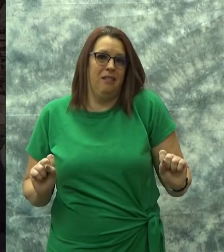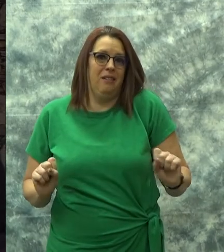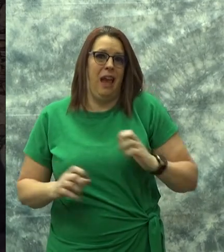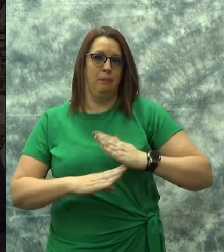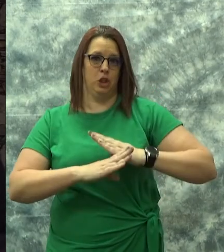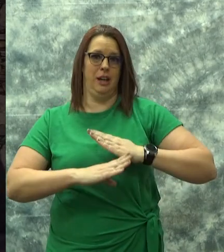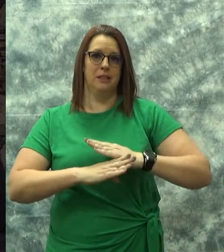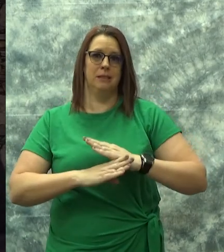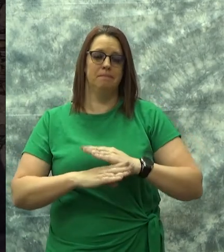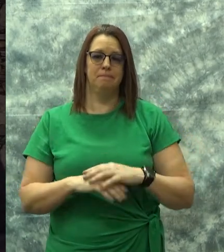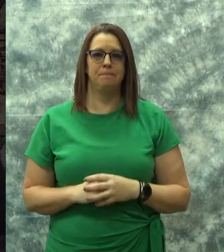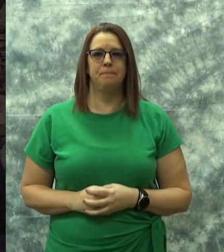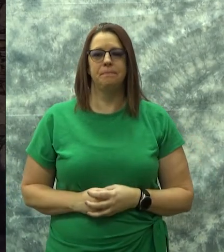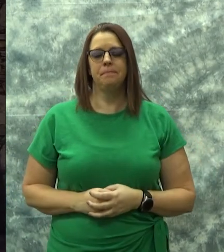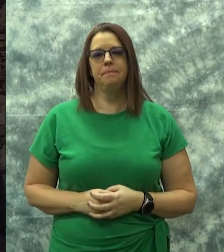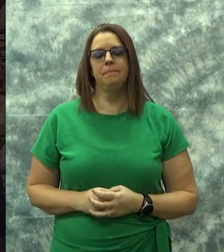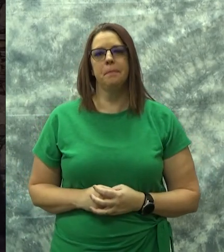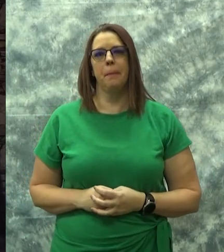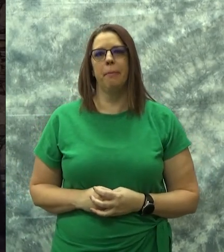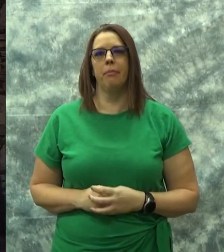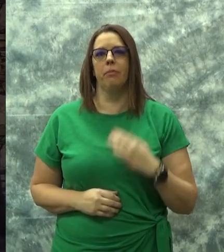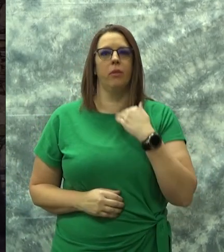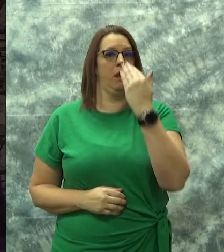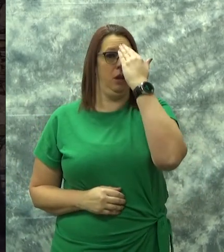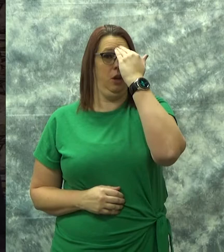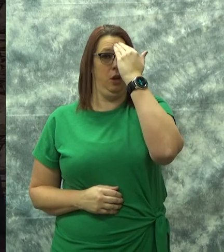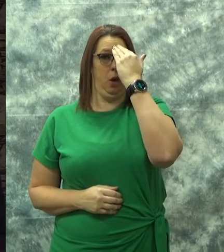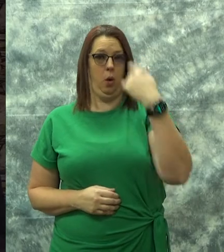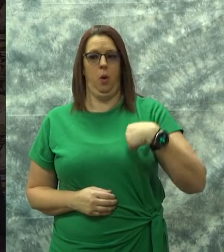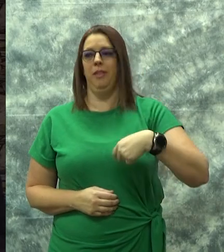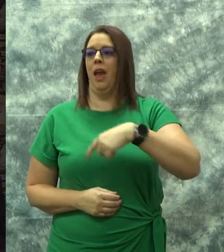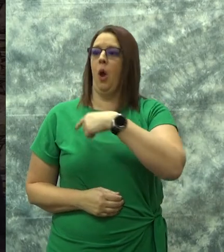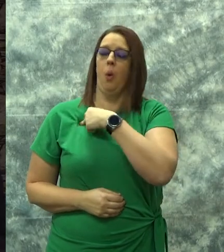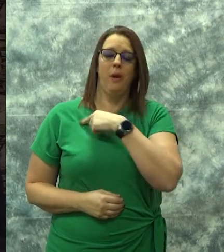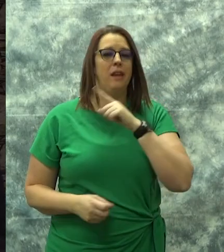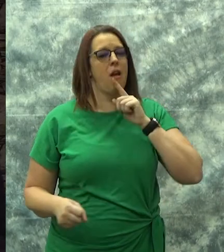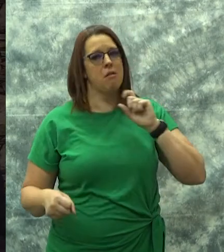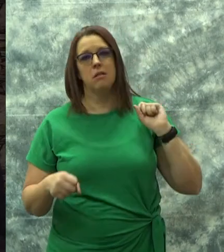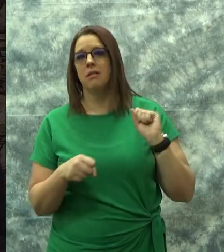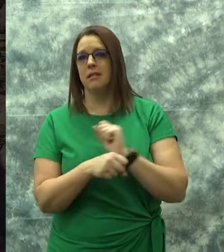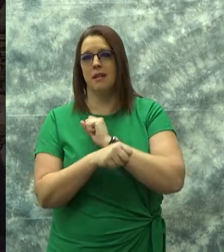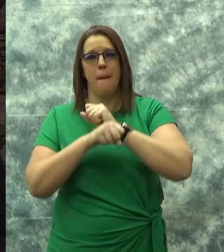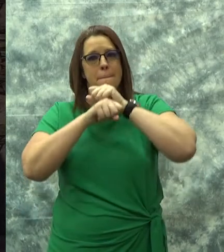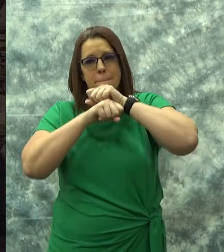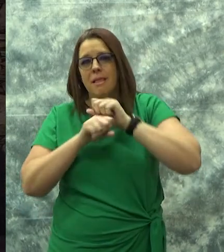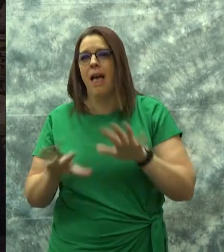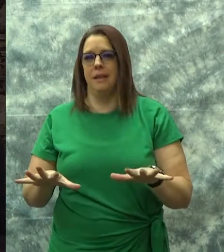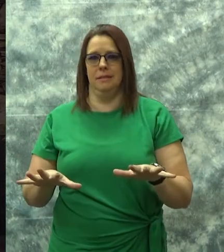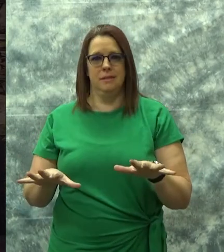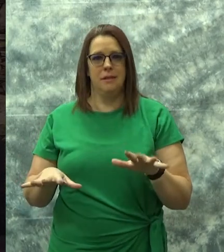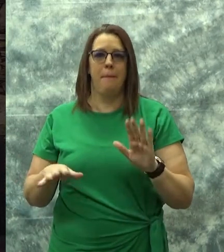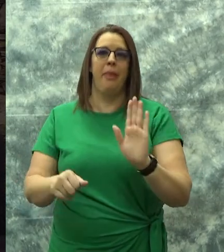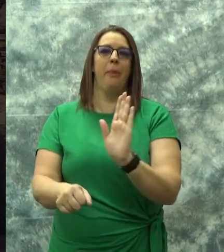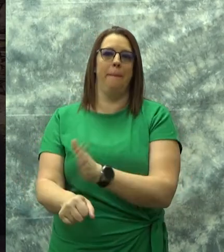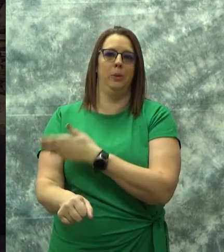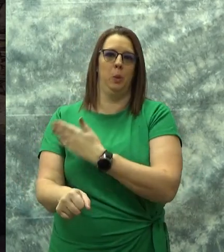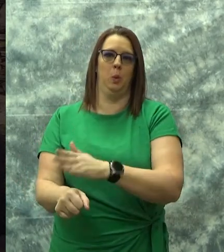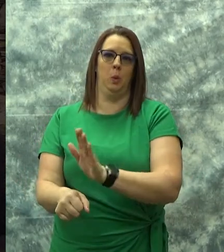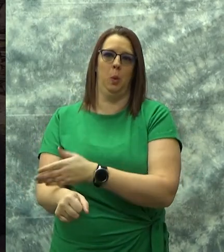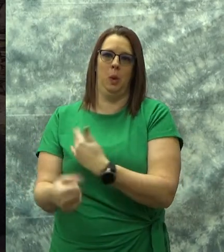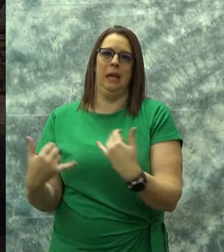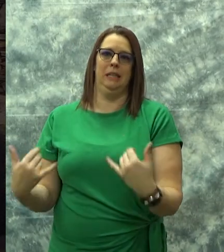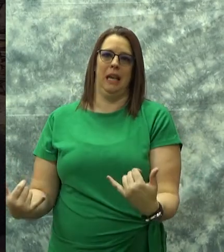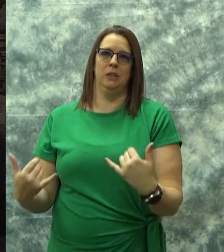safe and to be protected. I know that we are absolutely blessed by our music